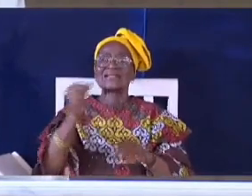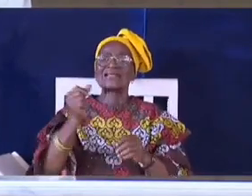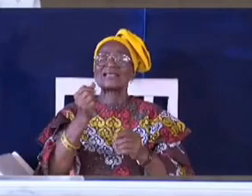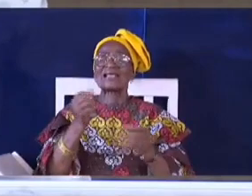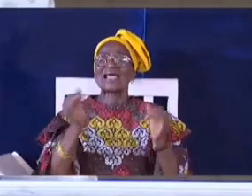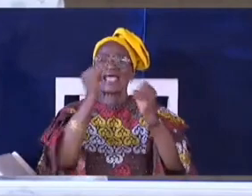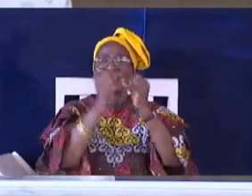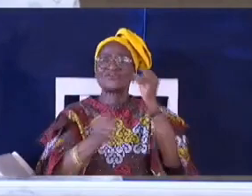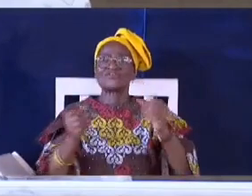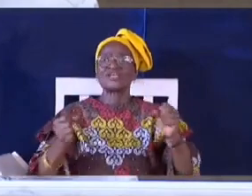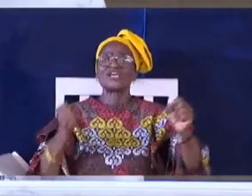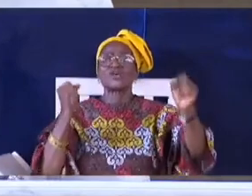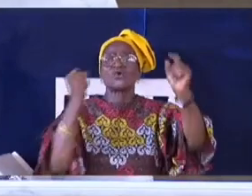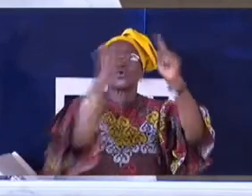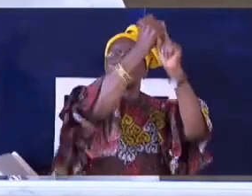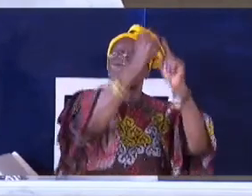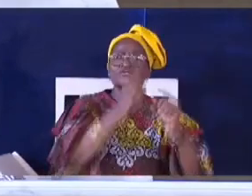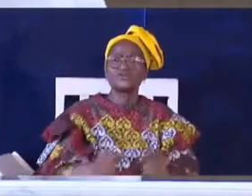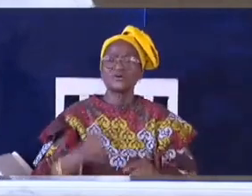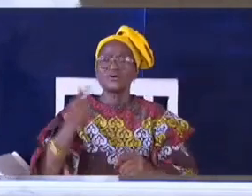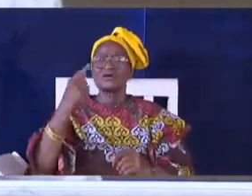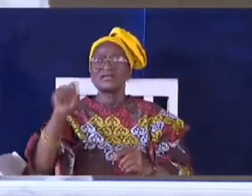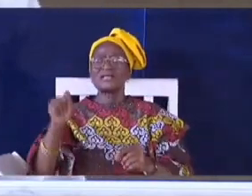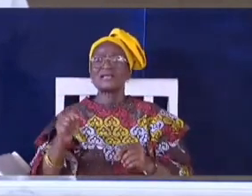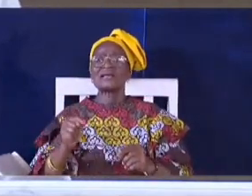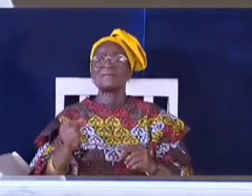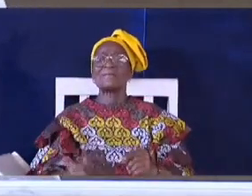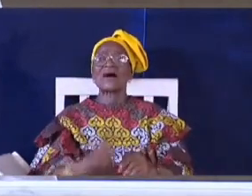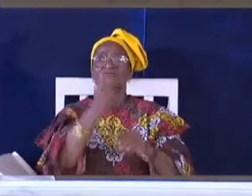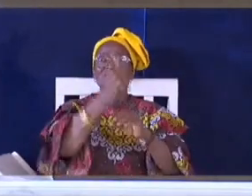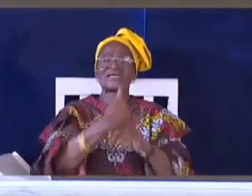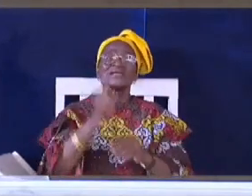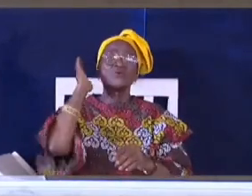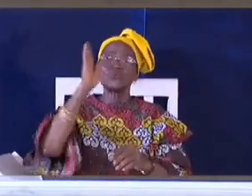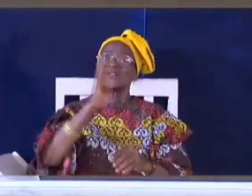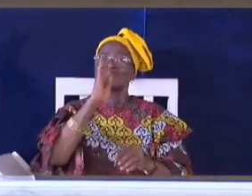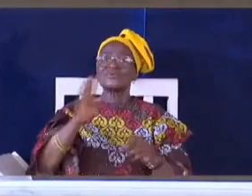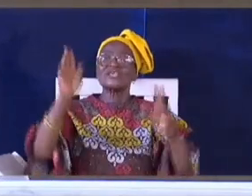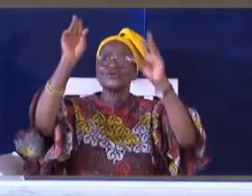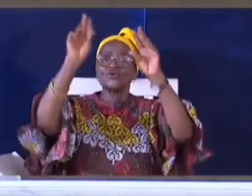collision, the mountain will be no more.